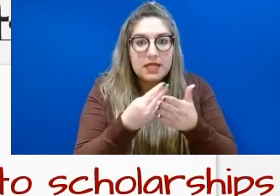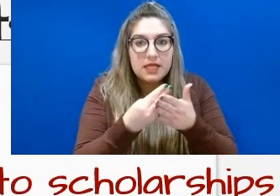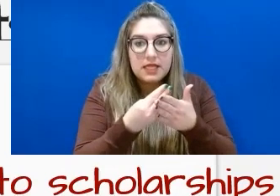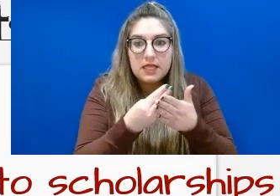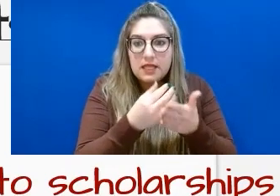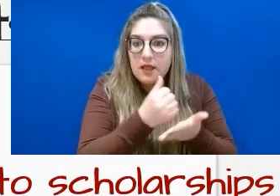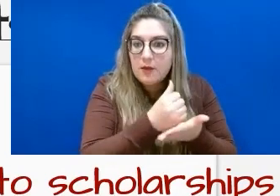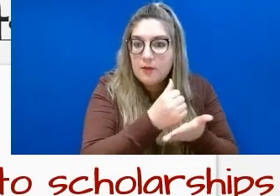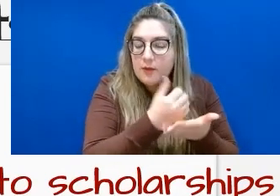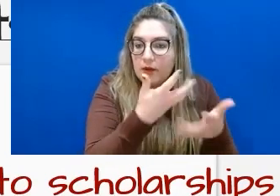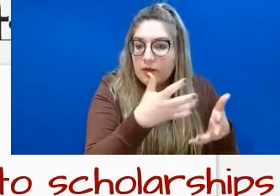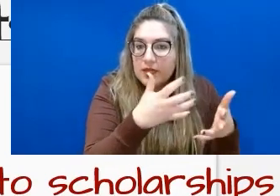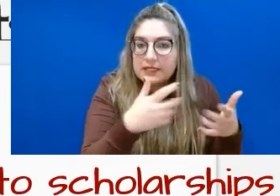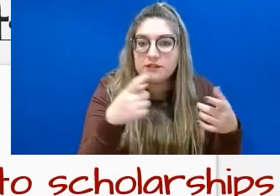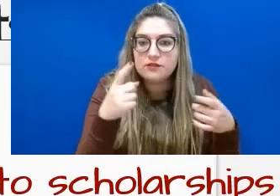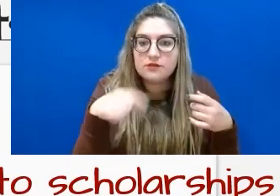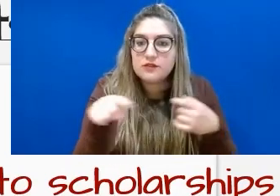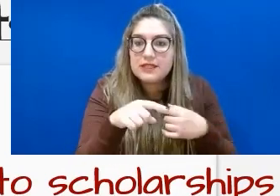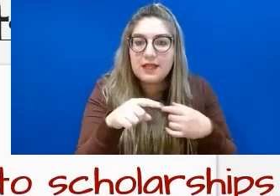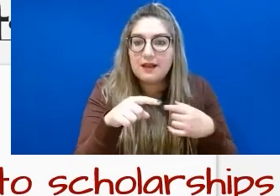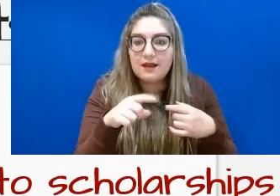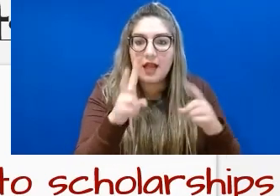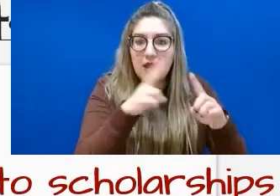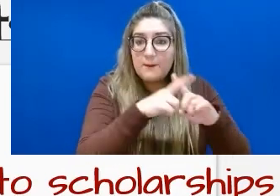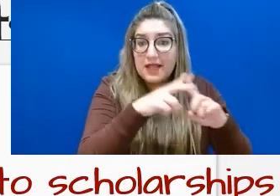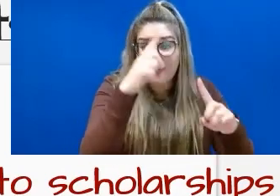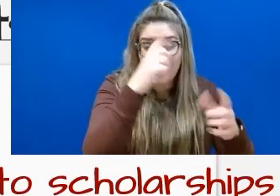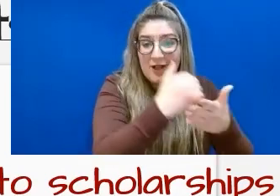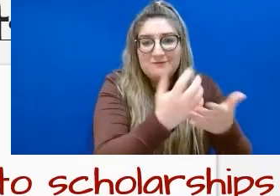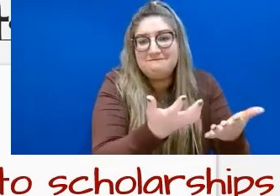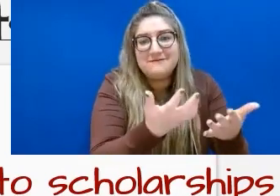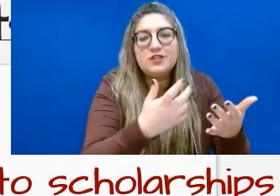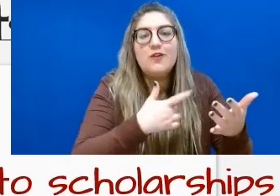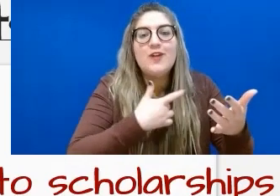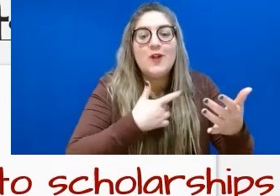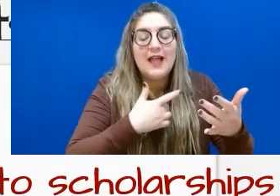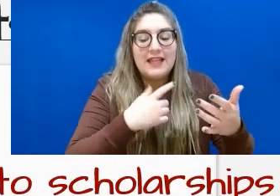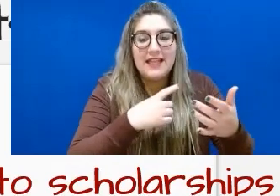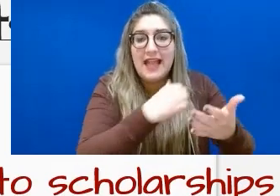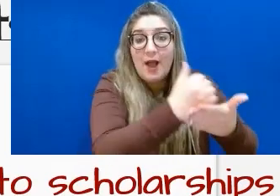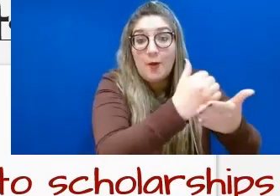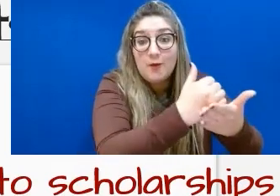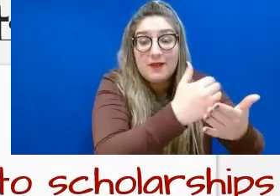applying for help, so it becomes the barrier, it becomes even bigger. Okay,